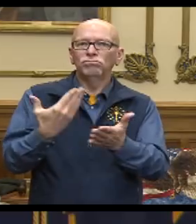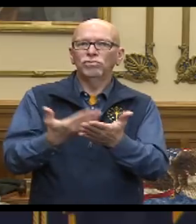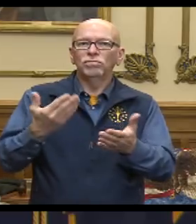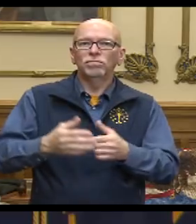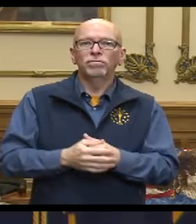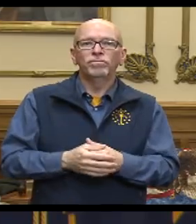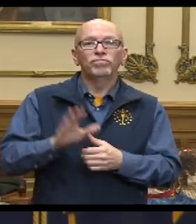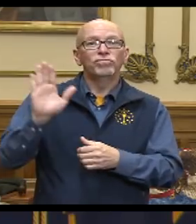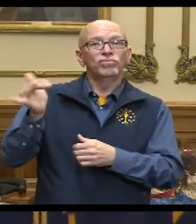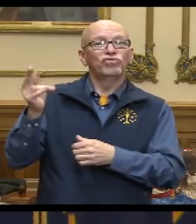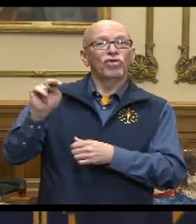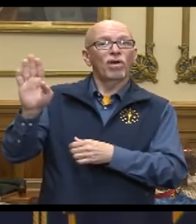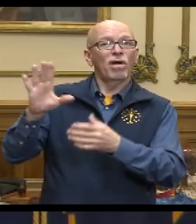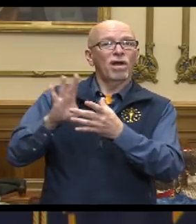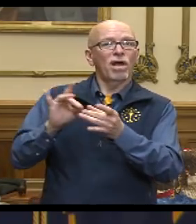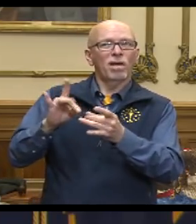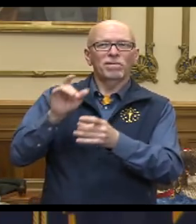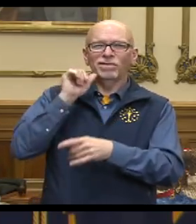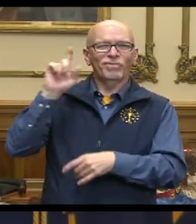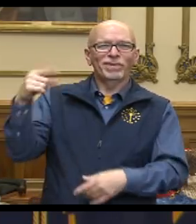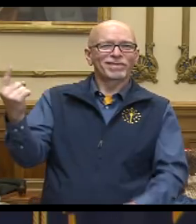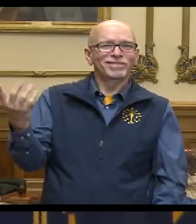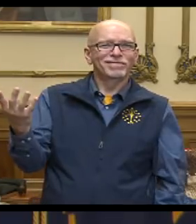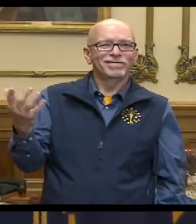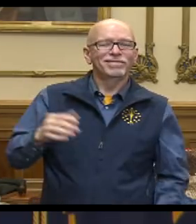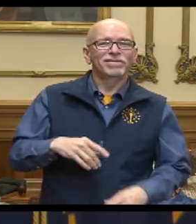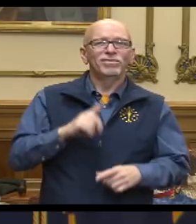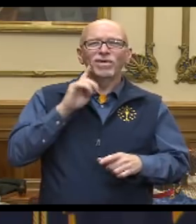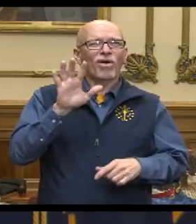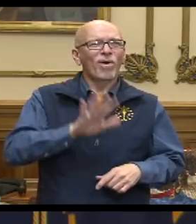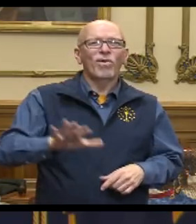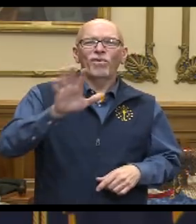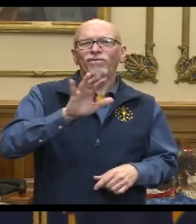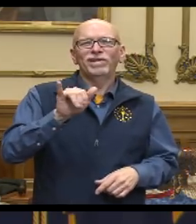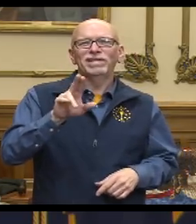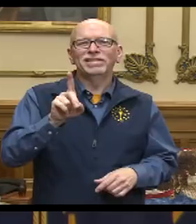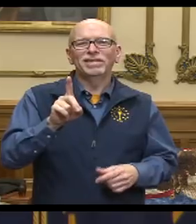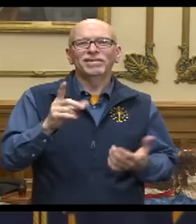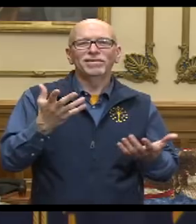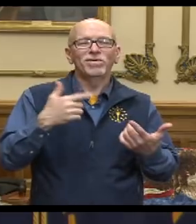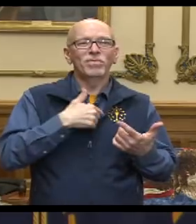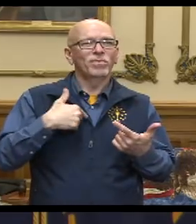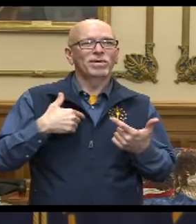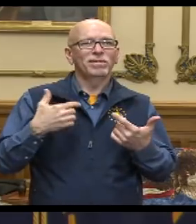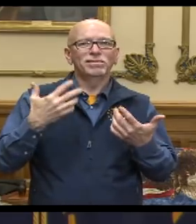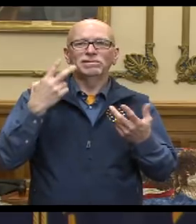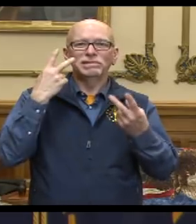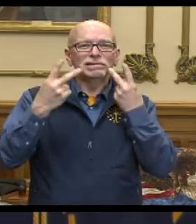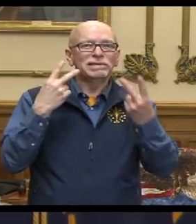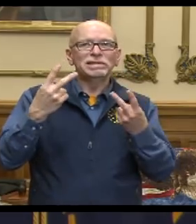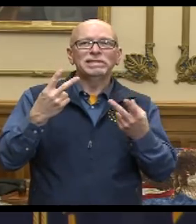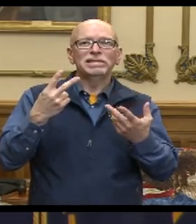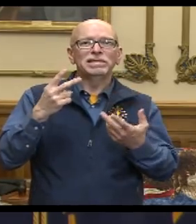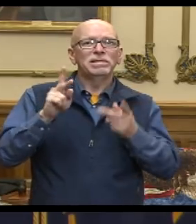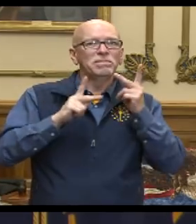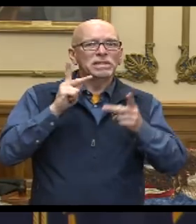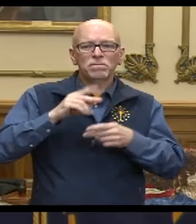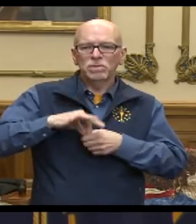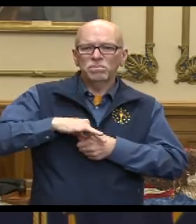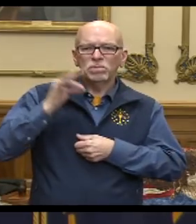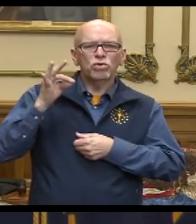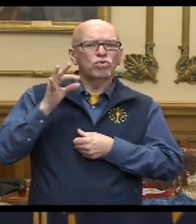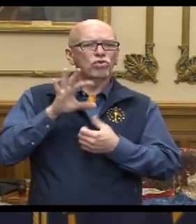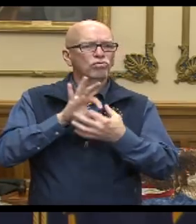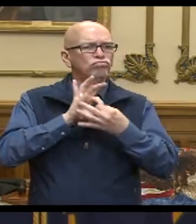John's comments are not isolated. All across Indiana, we have witnessed a spirit of cooperation